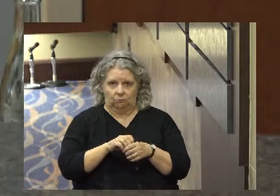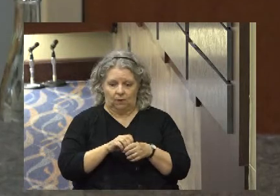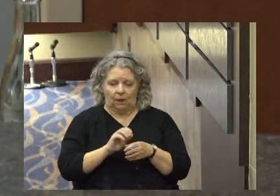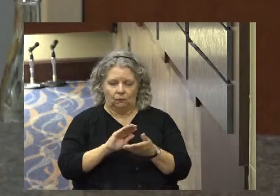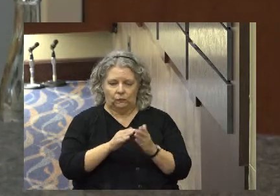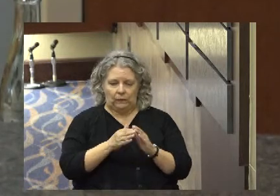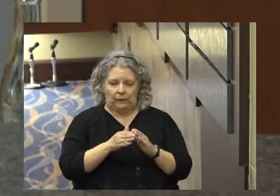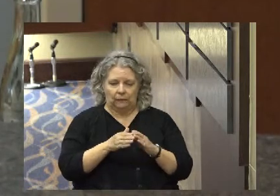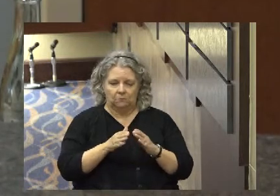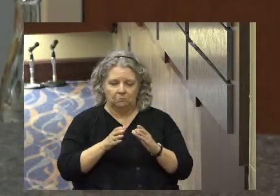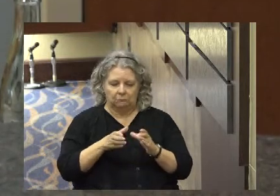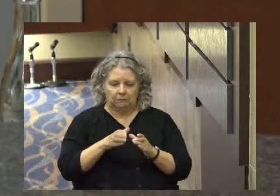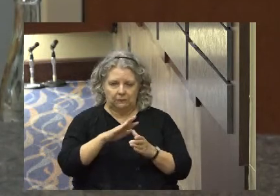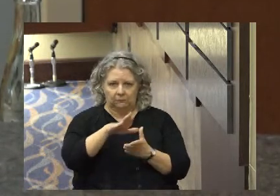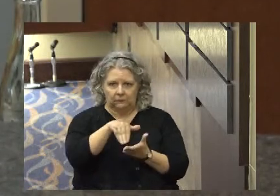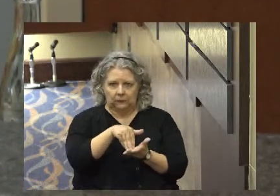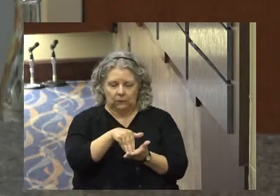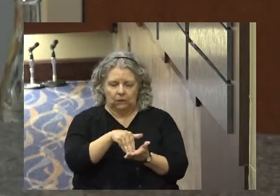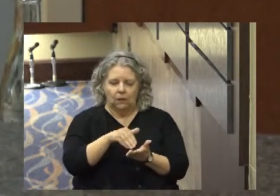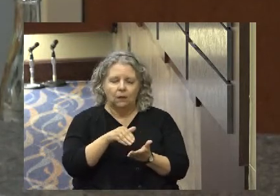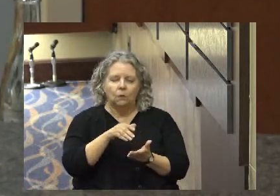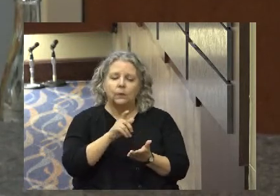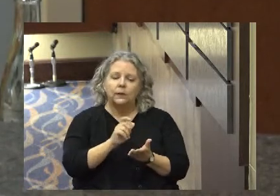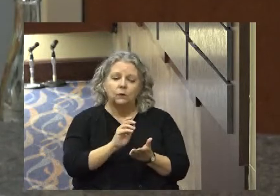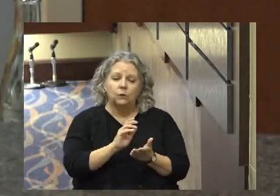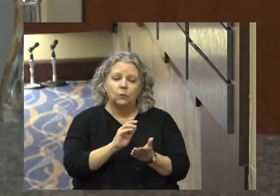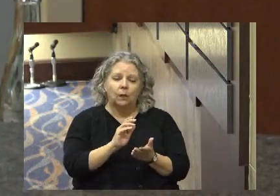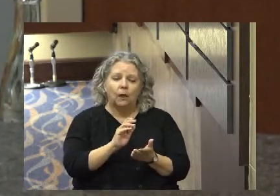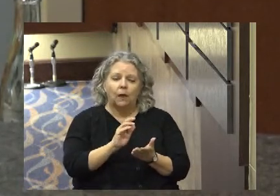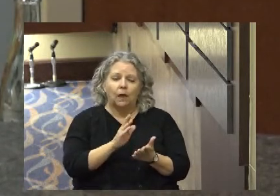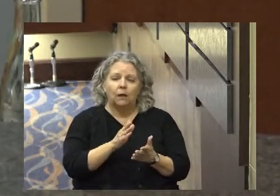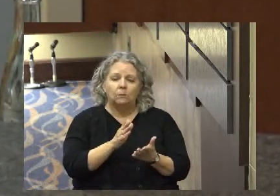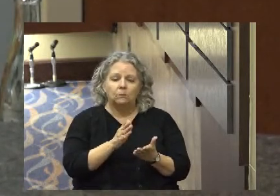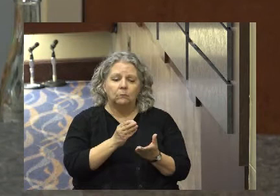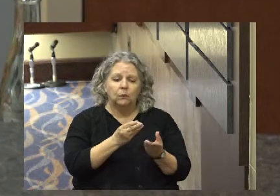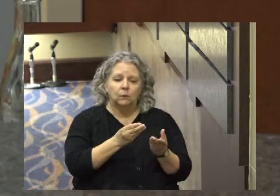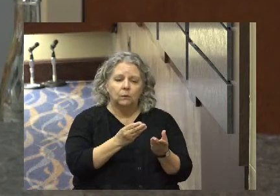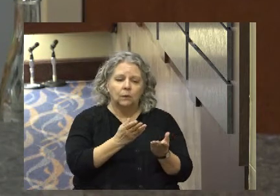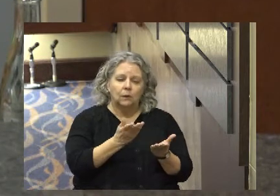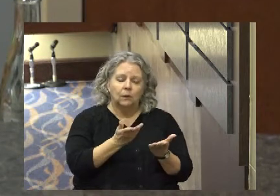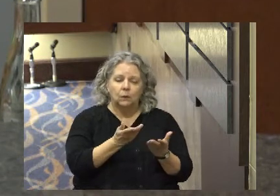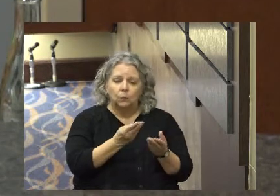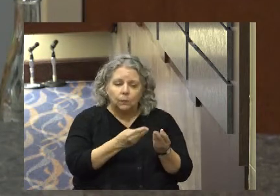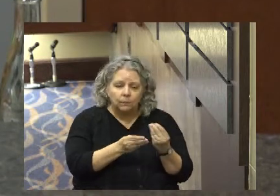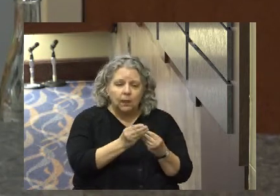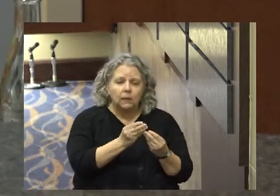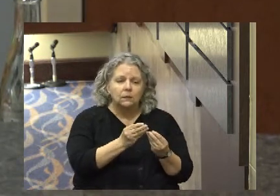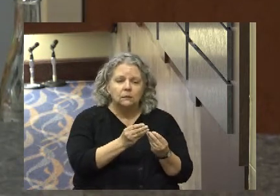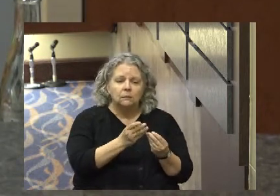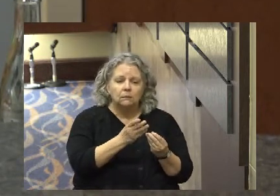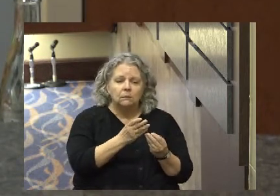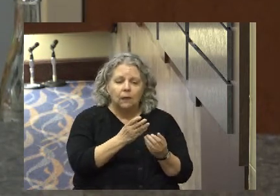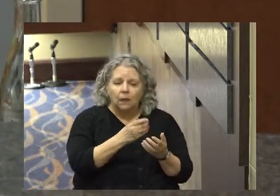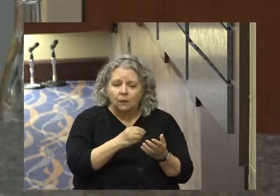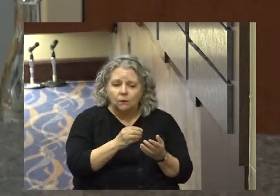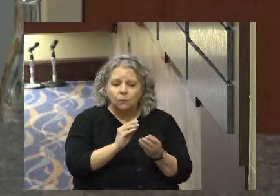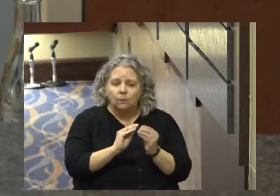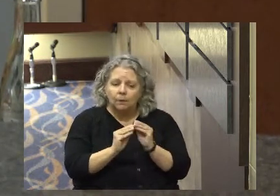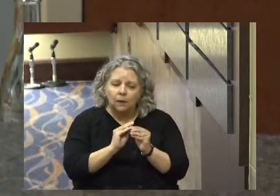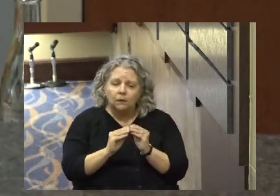rebuild where we can, repair where we can't, and creating an opportunity, because I just think